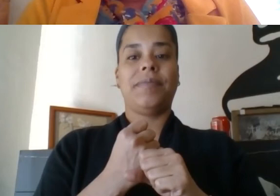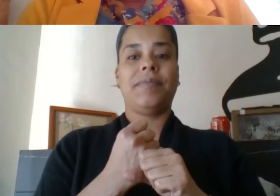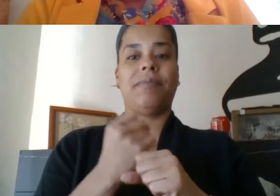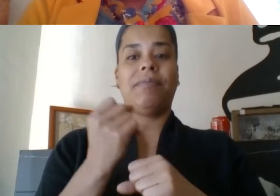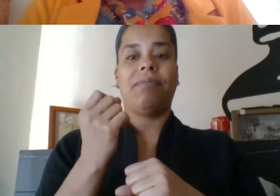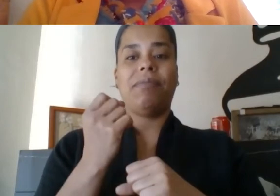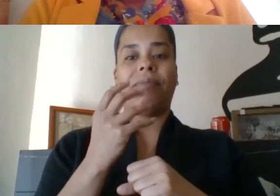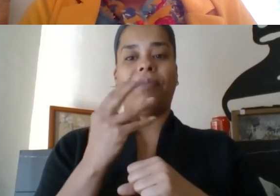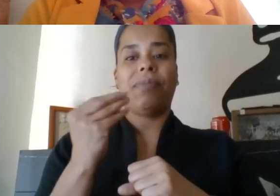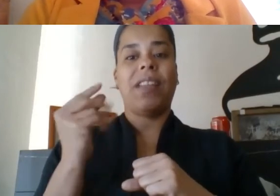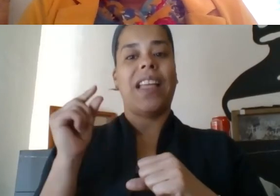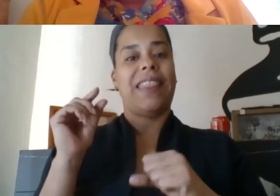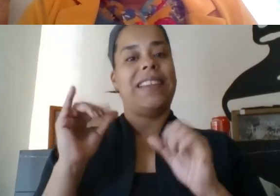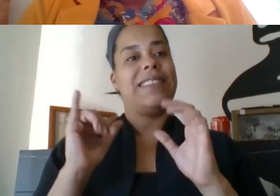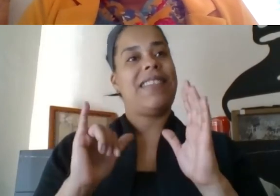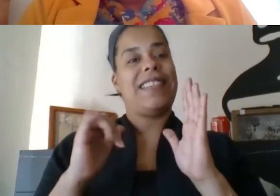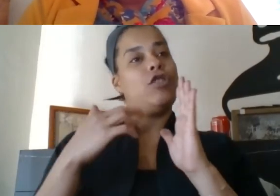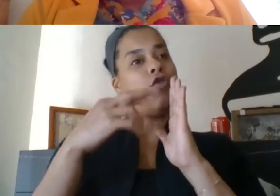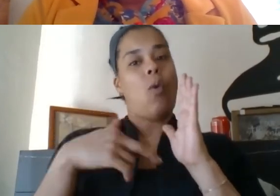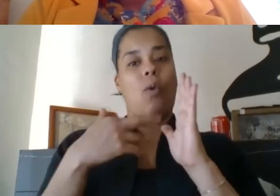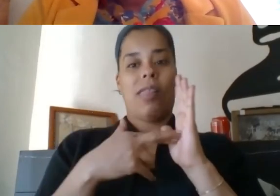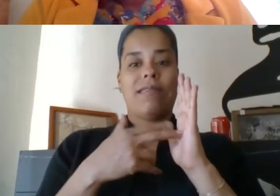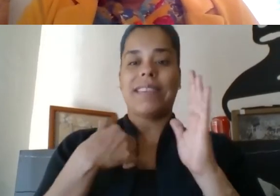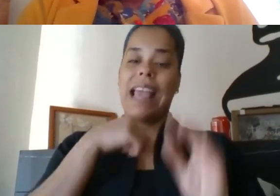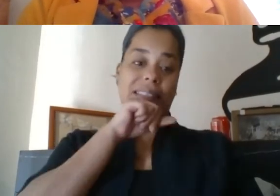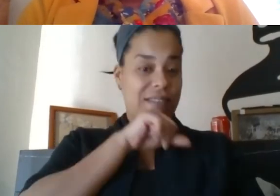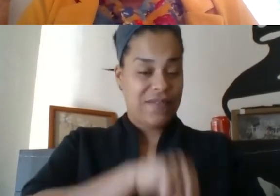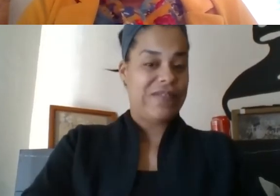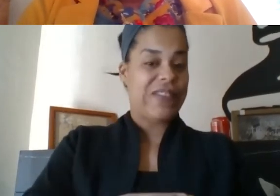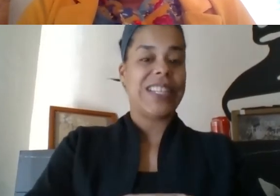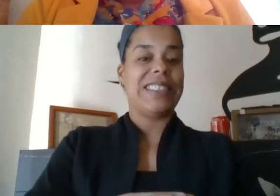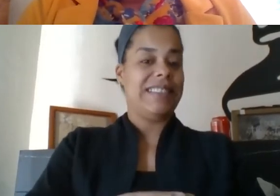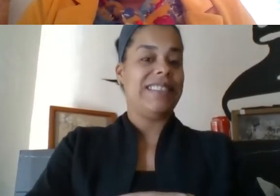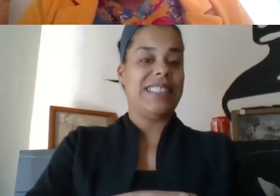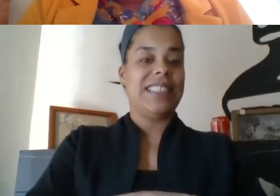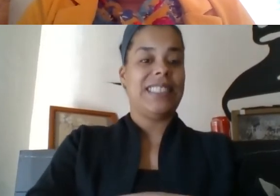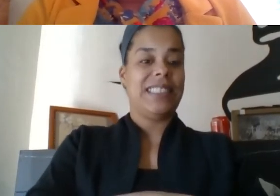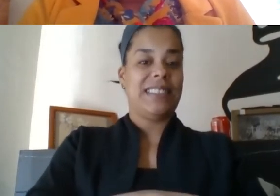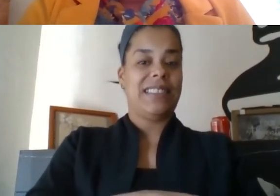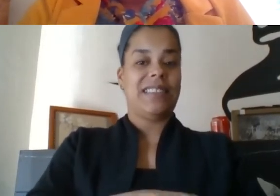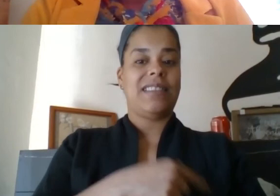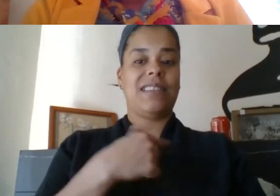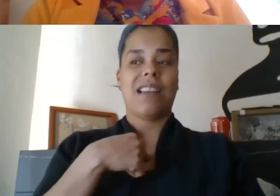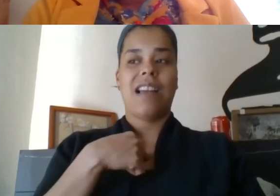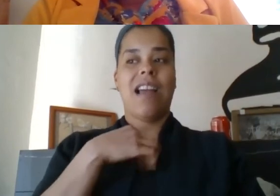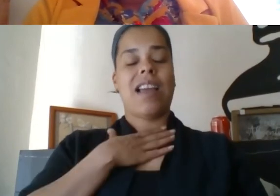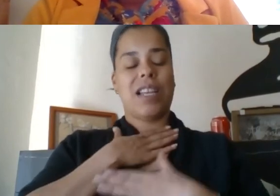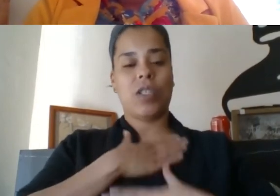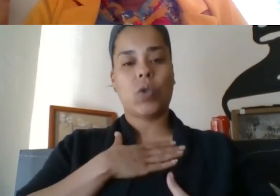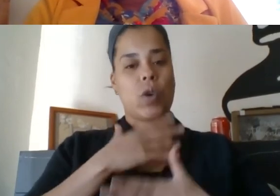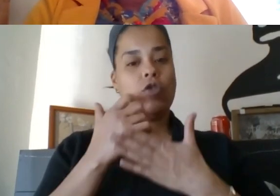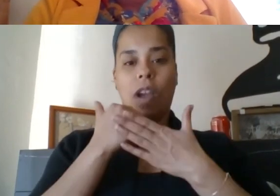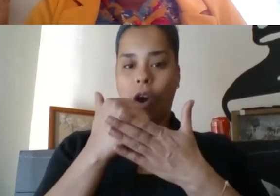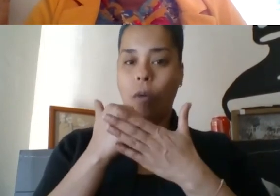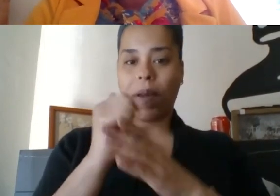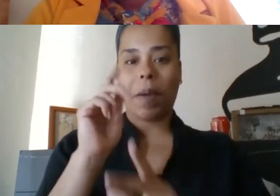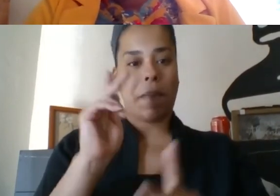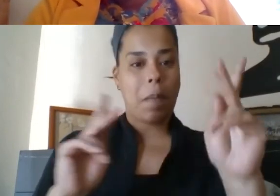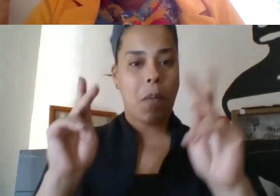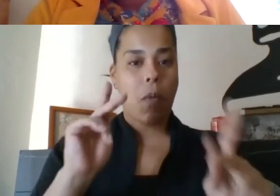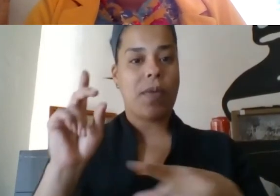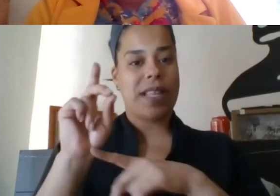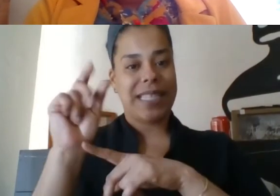this is a role that I love. I enjoy helping people with disabilities and teaching them